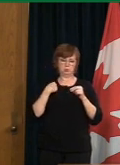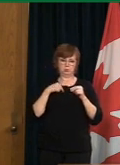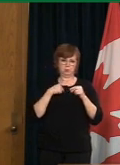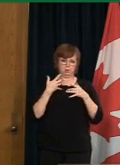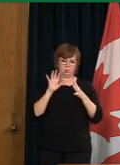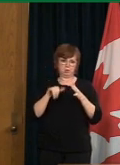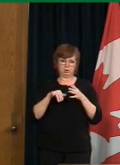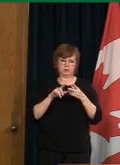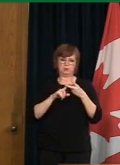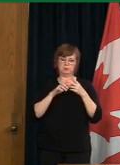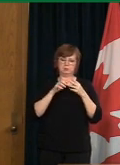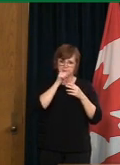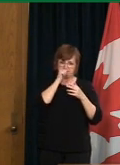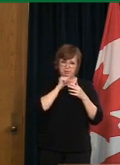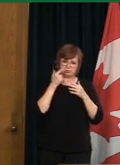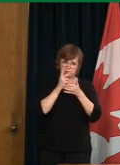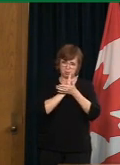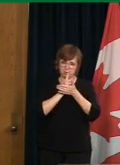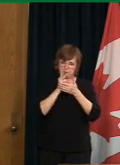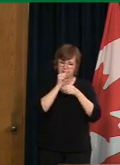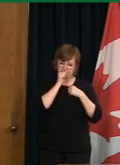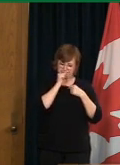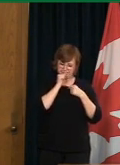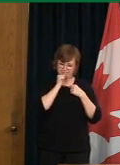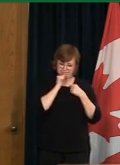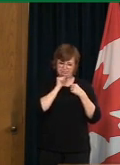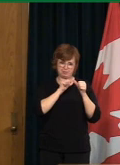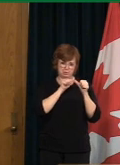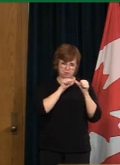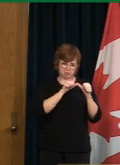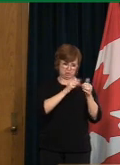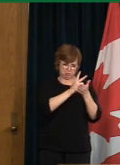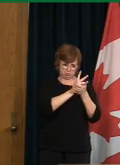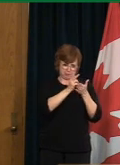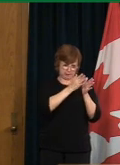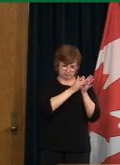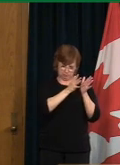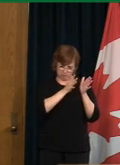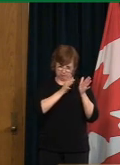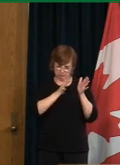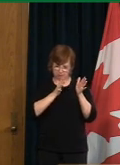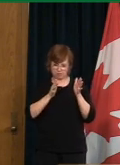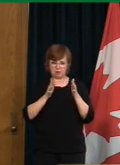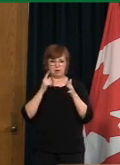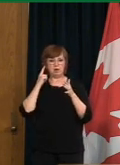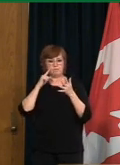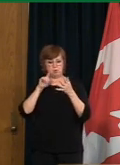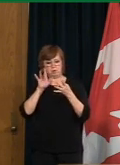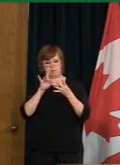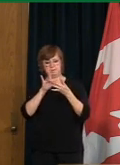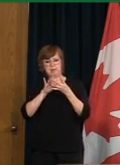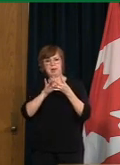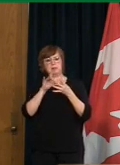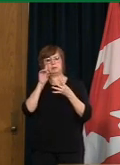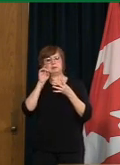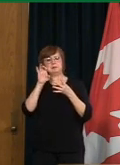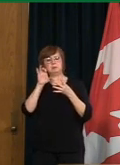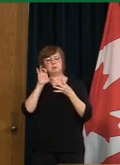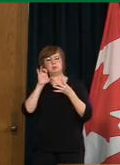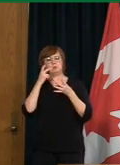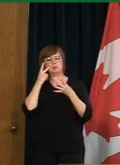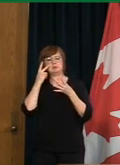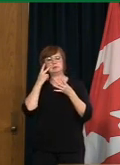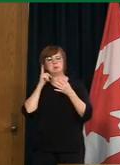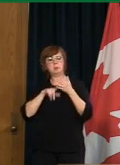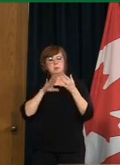weeks and see our trend numbers start trending down by the middle of December, so that we can look at further options at that time in terms